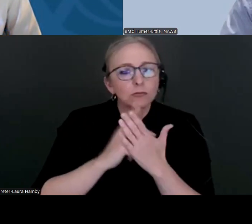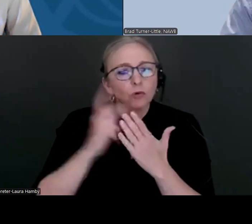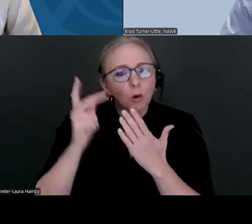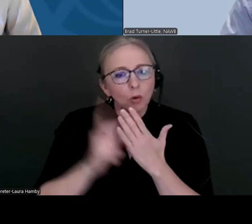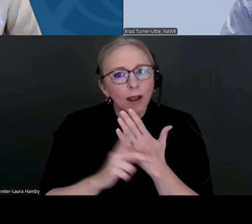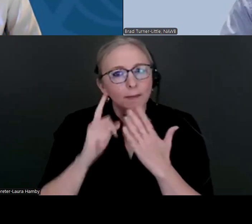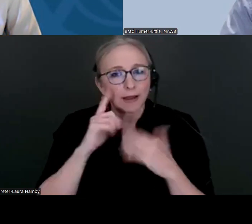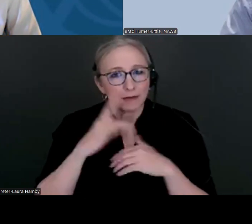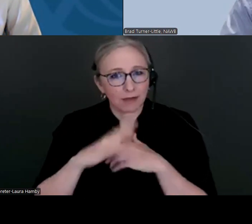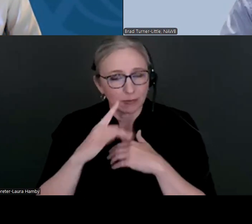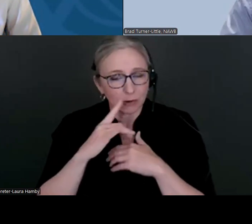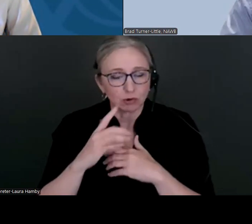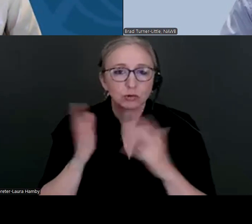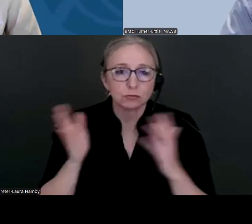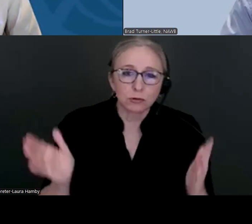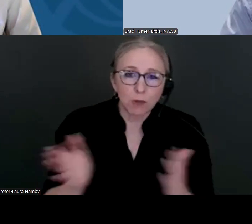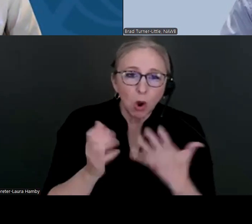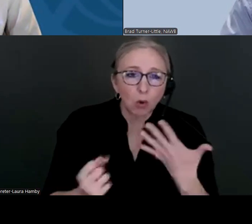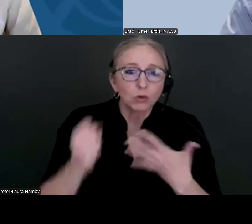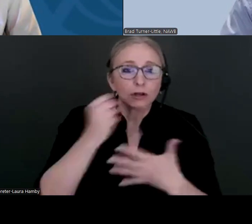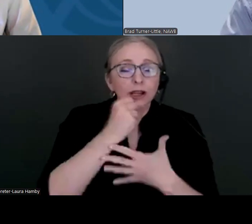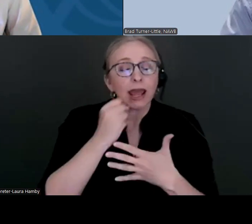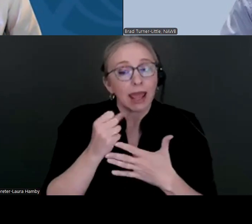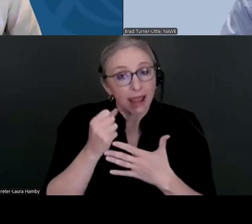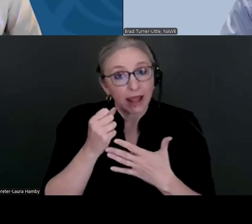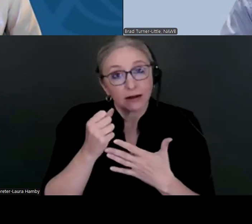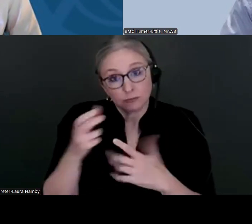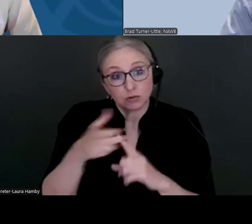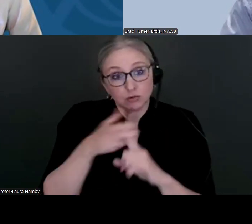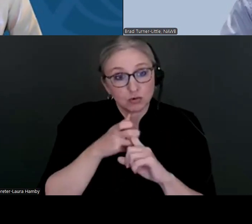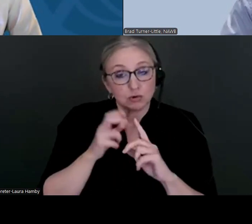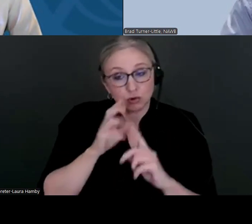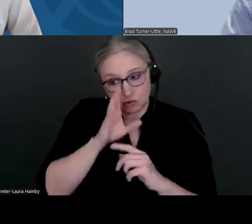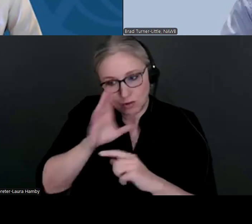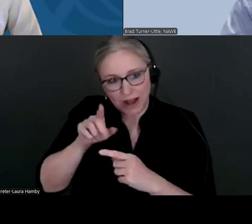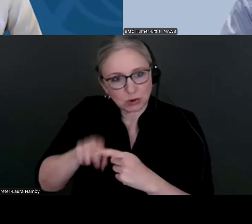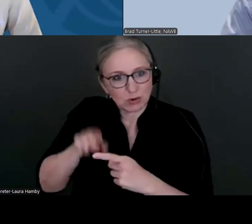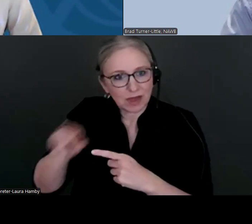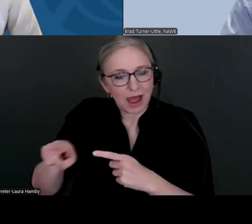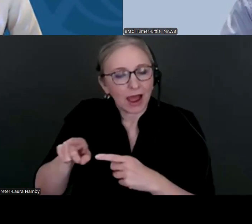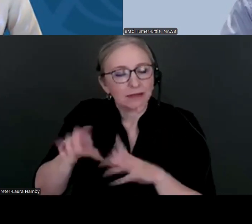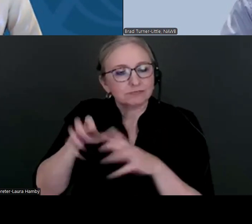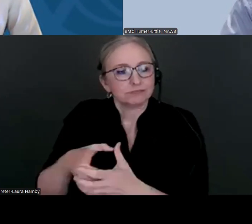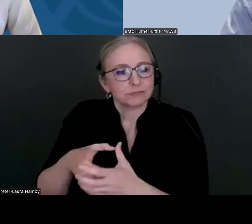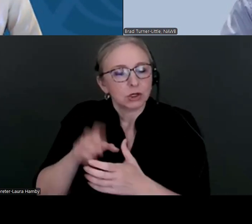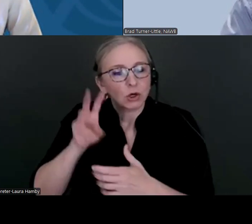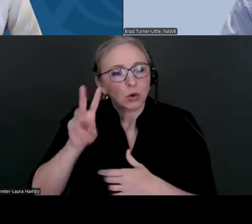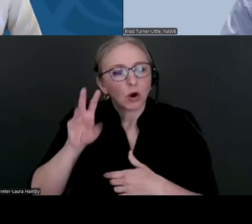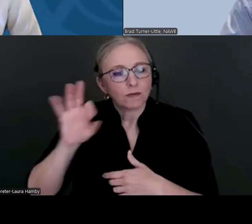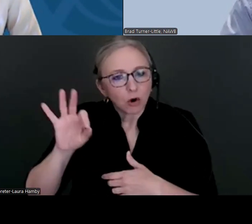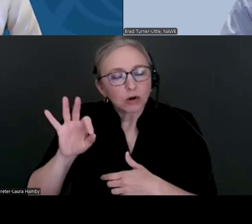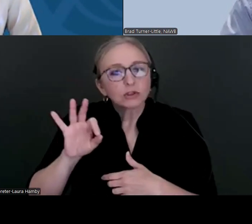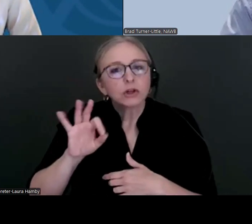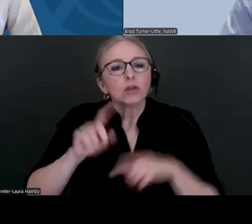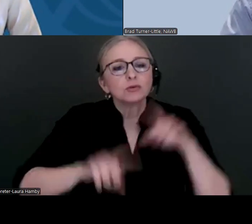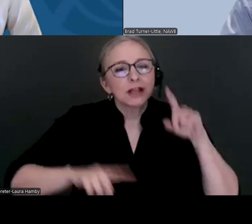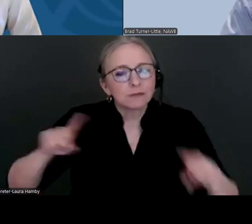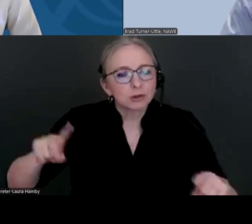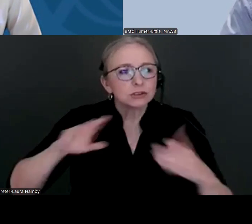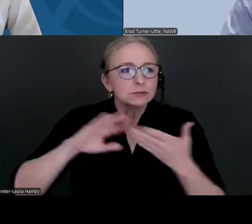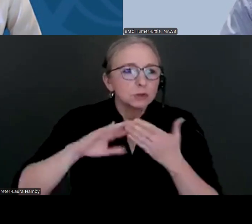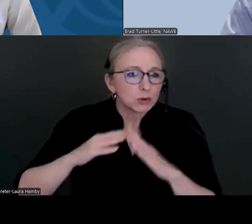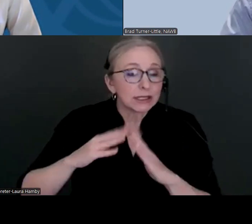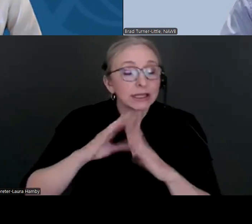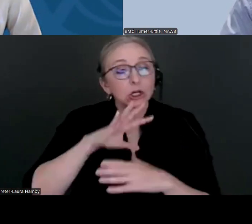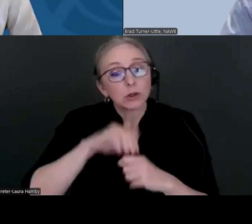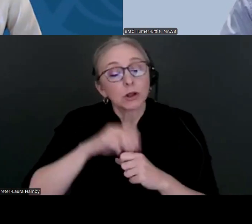to promote and recruit workers into the direct care workforce. So especially to reach and recruit diverse communities, including, for